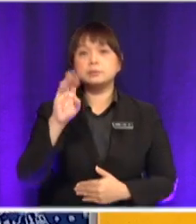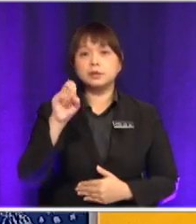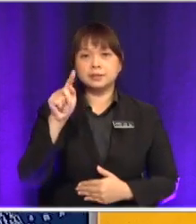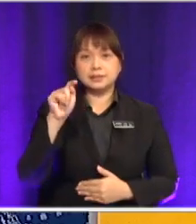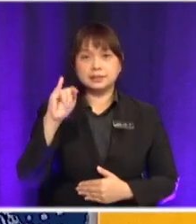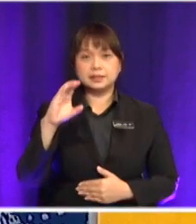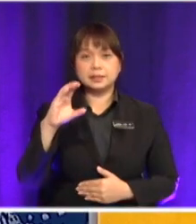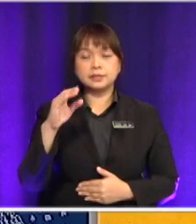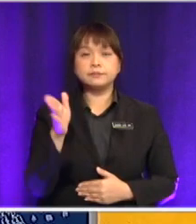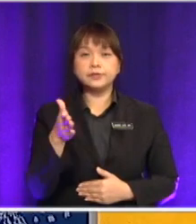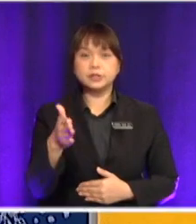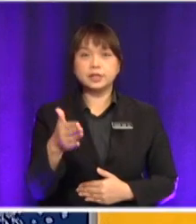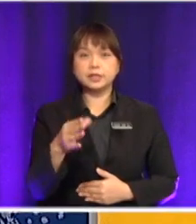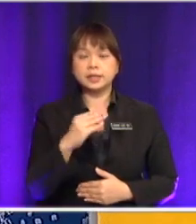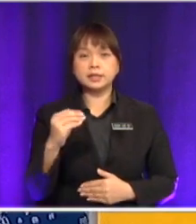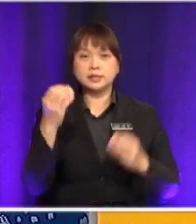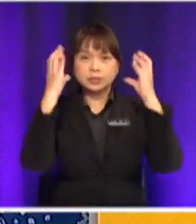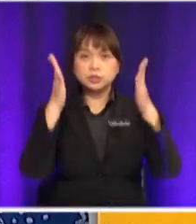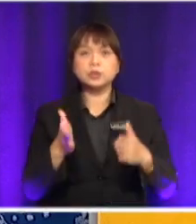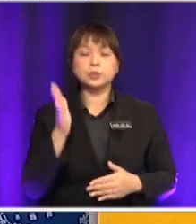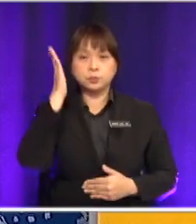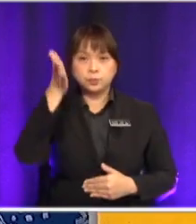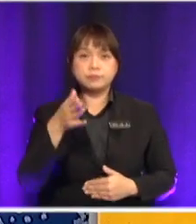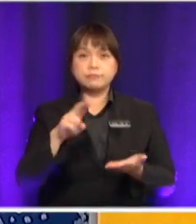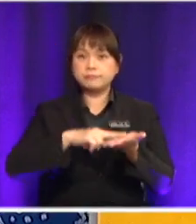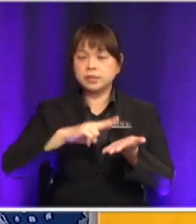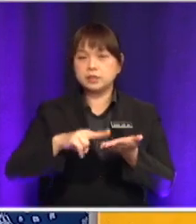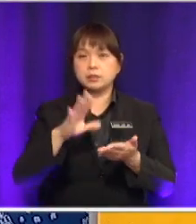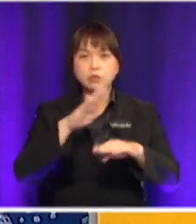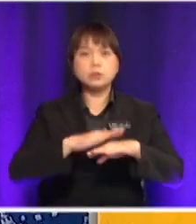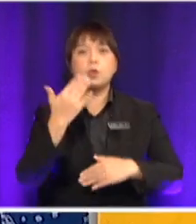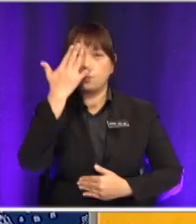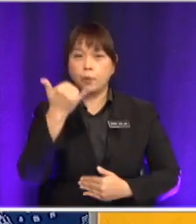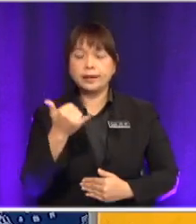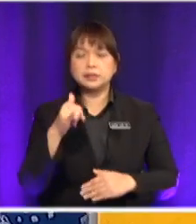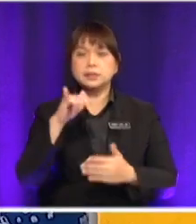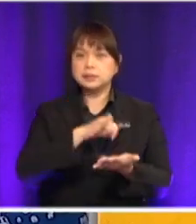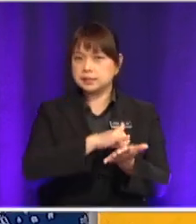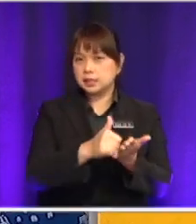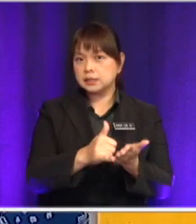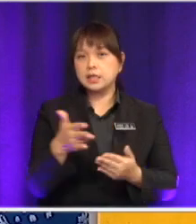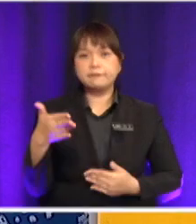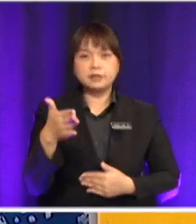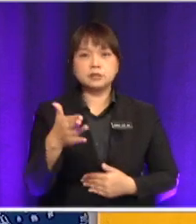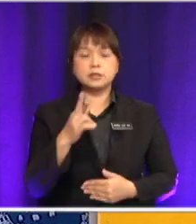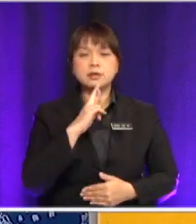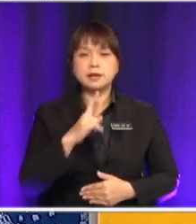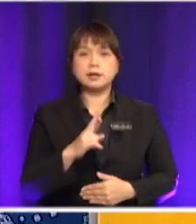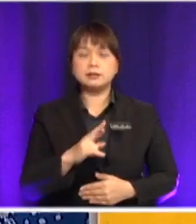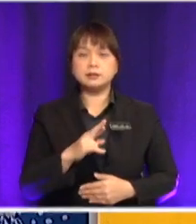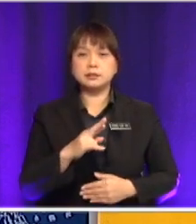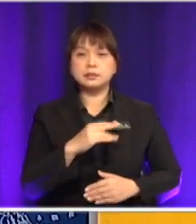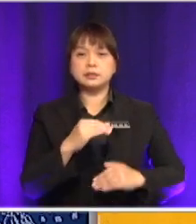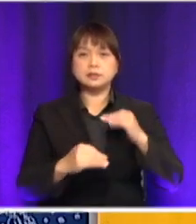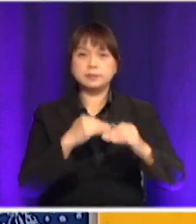And I'm just going to read up a little bit of information about why these robotic fish are developed. You know, you'll be